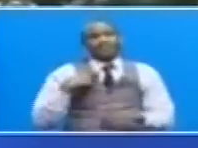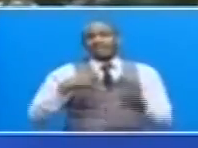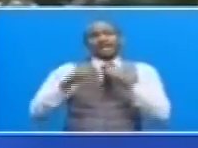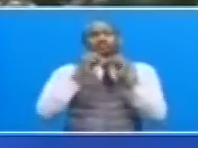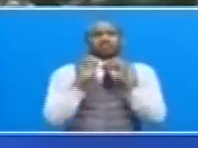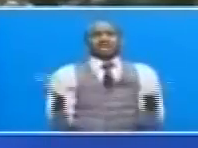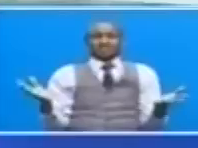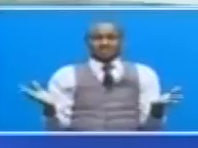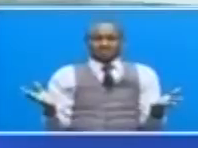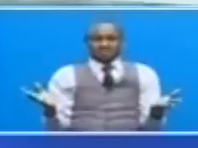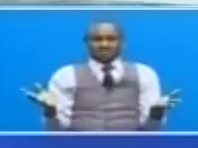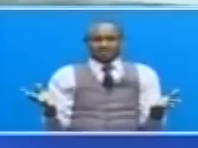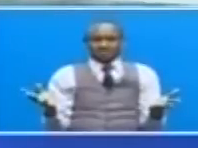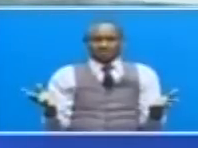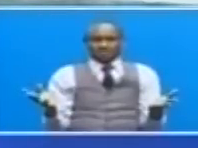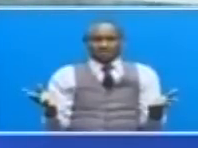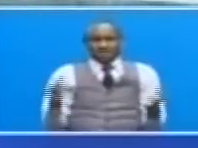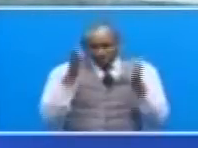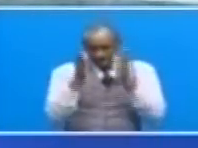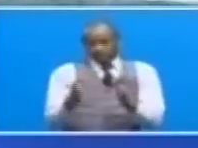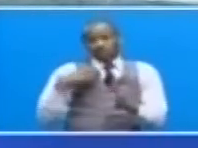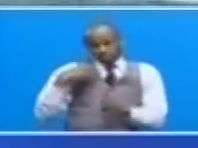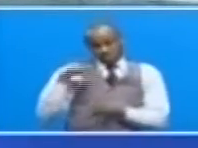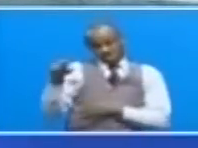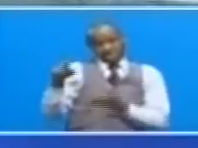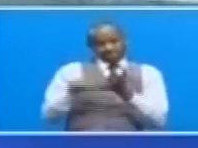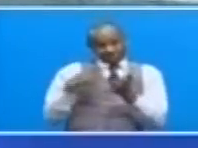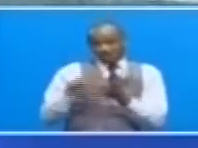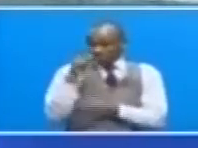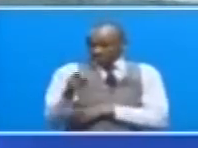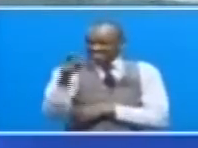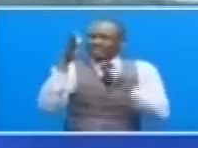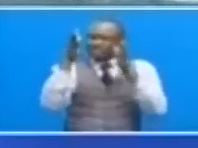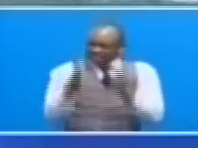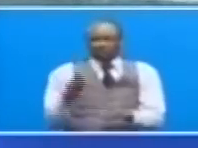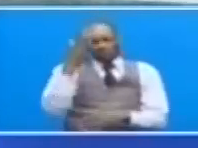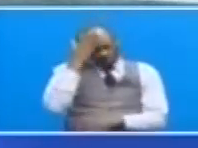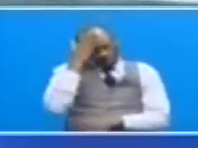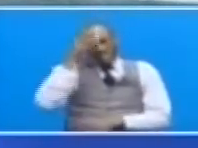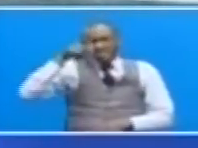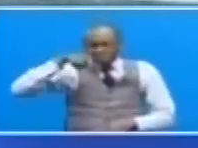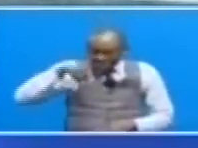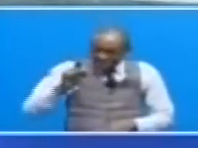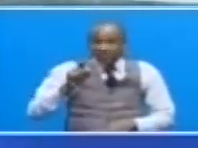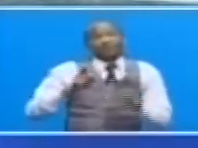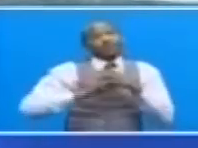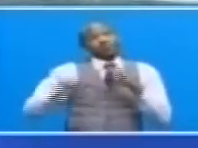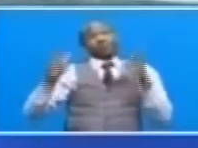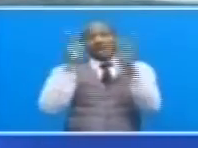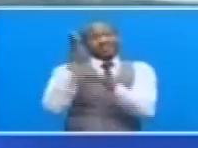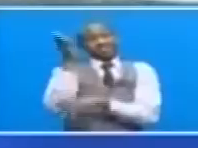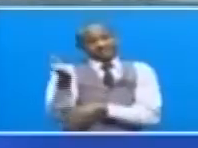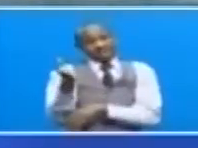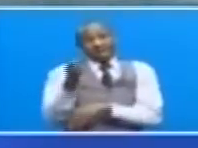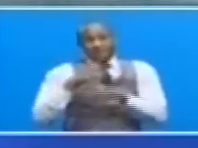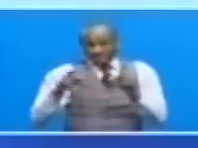has been served. The accused, according to the administration, is a well-known offender. He is still at large. Police say they